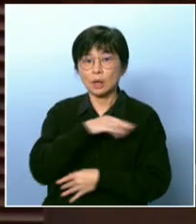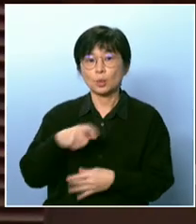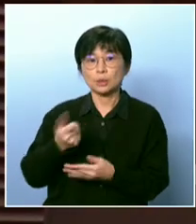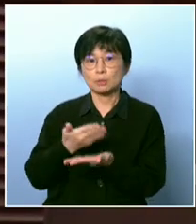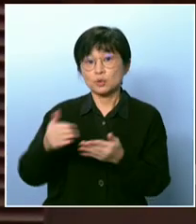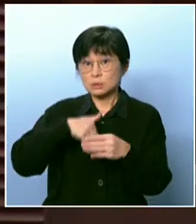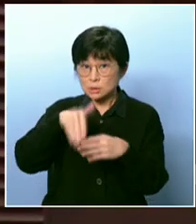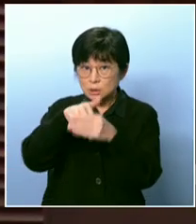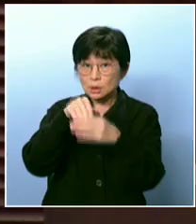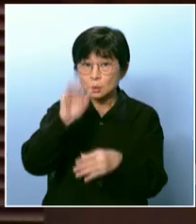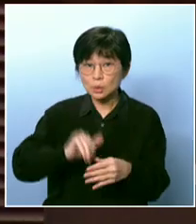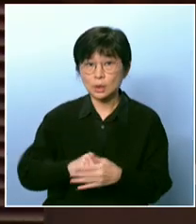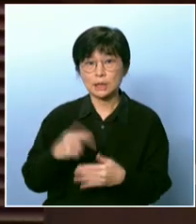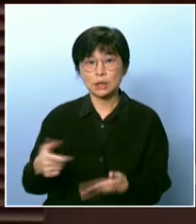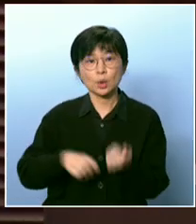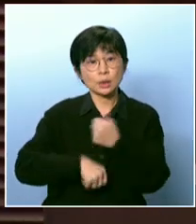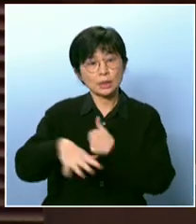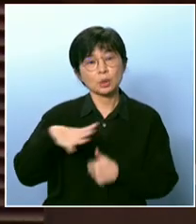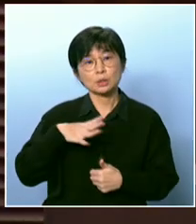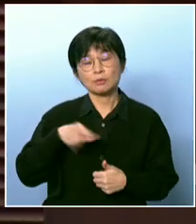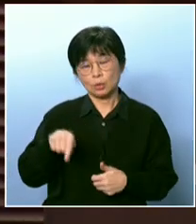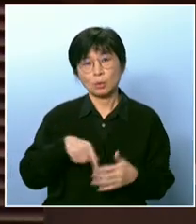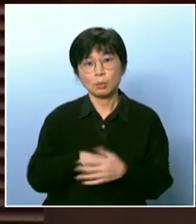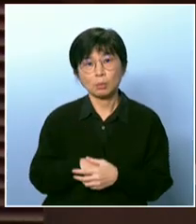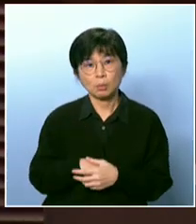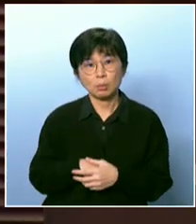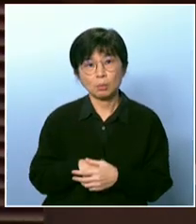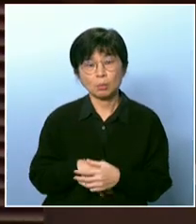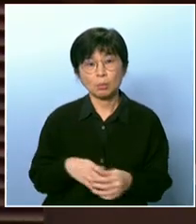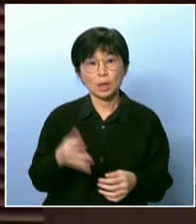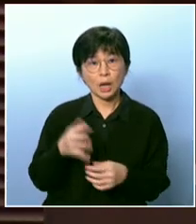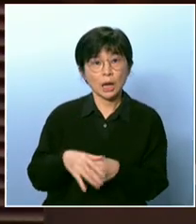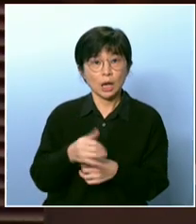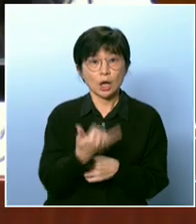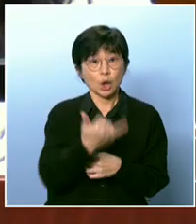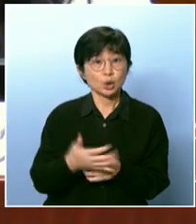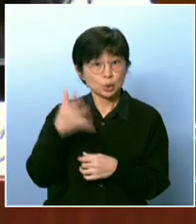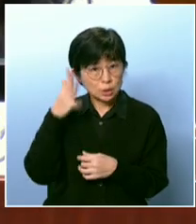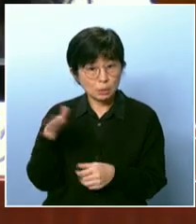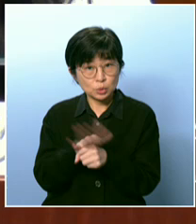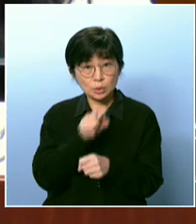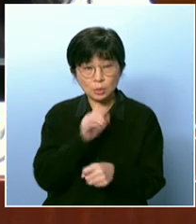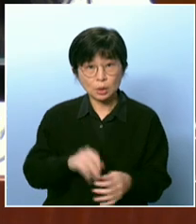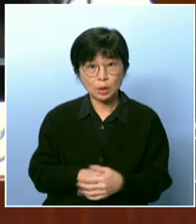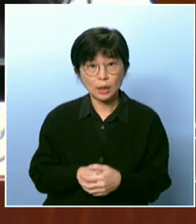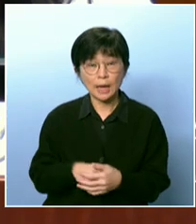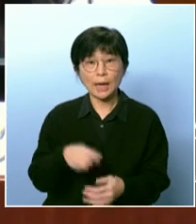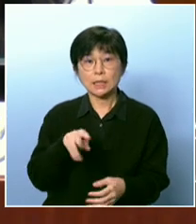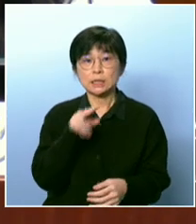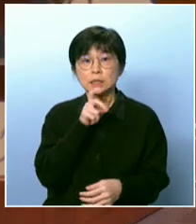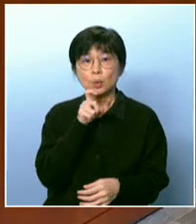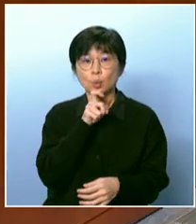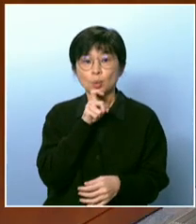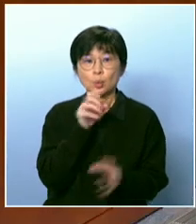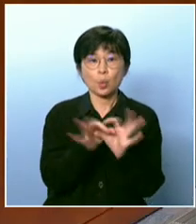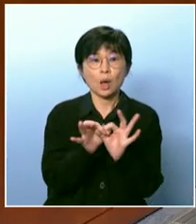those larger centers. When we are trying to provide facilities at the other sites, we will make a report